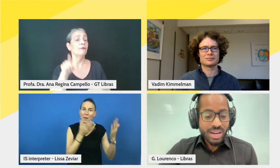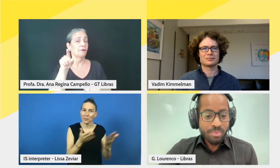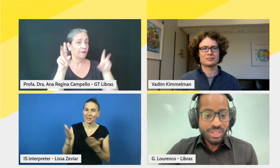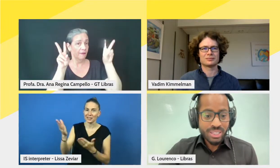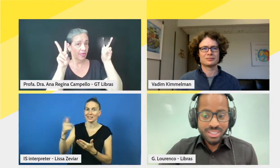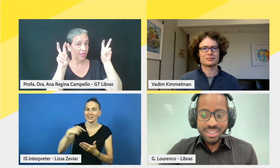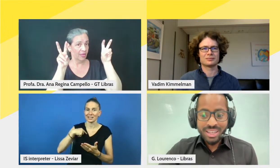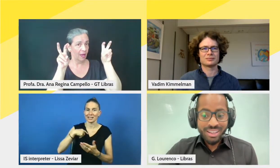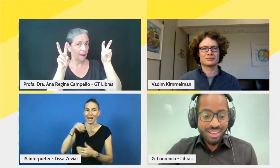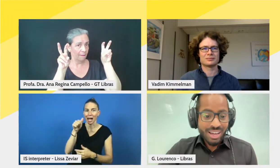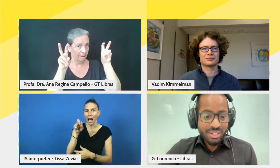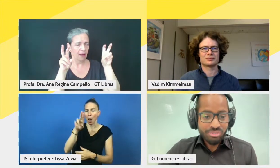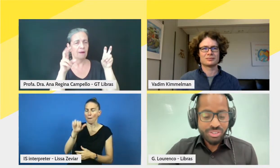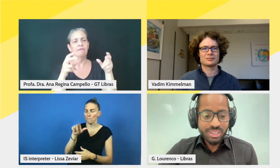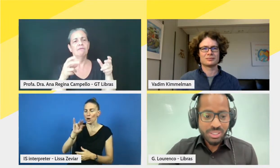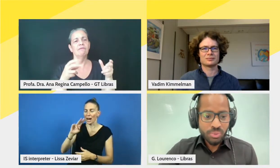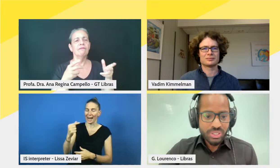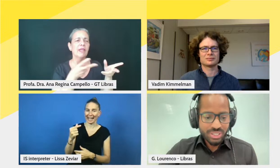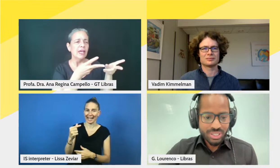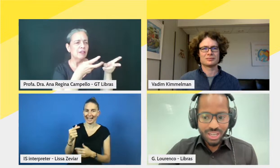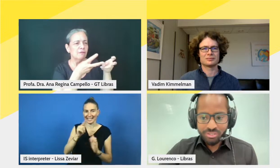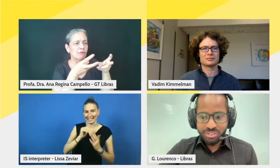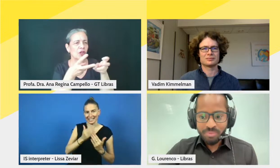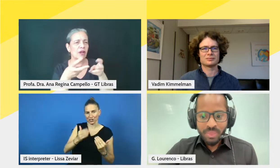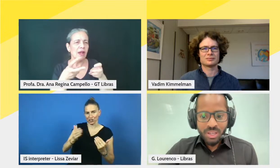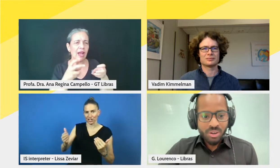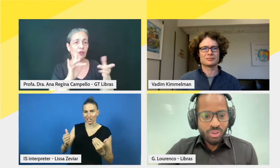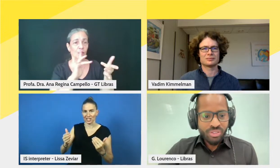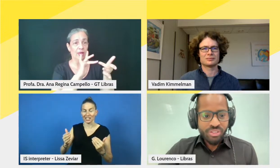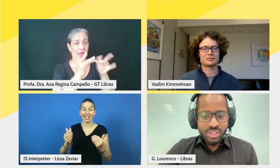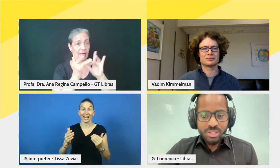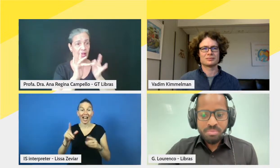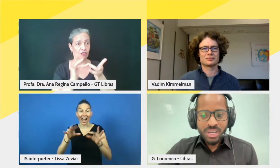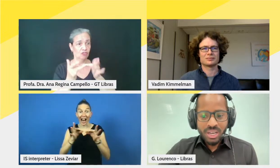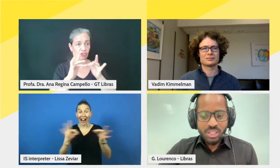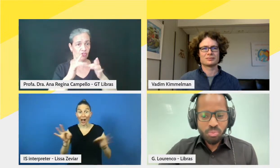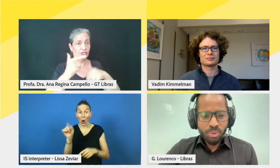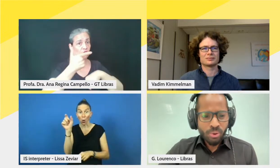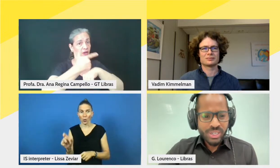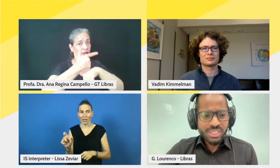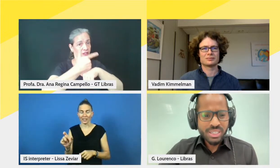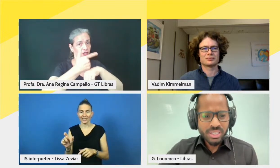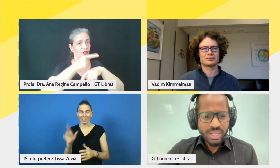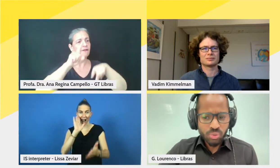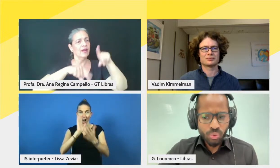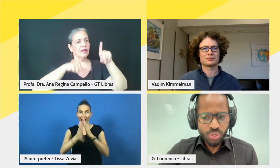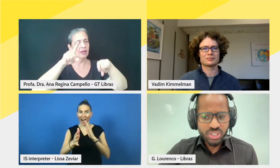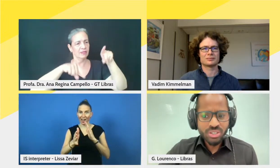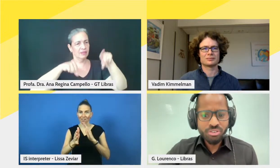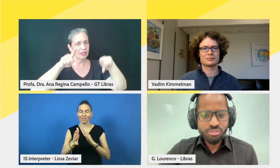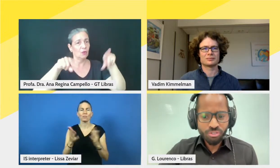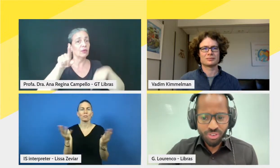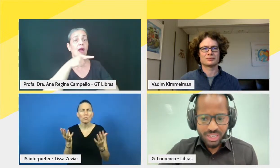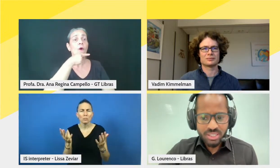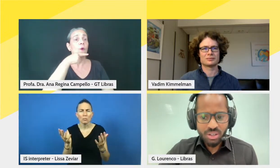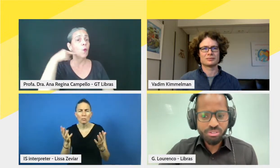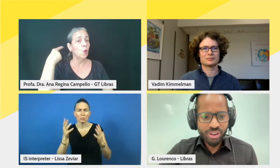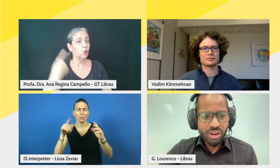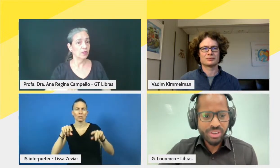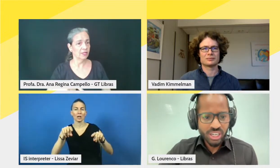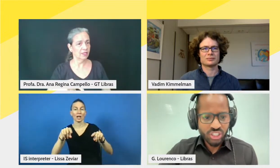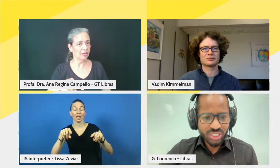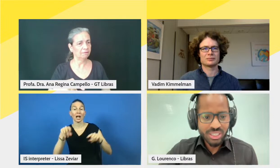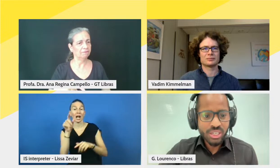titled Abralin Live, Linguists Live, with the theme Exploring Networks of